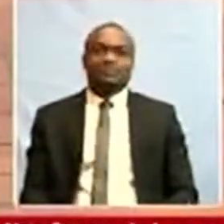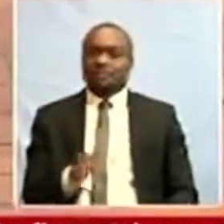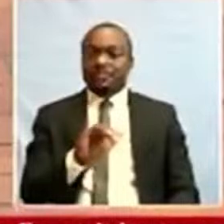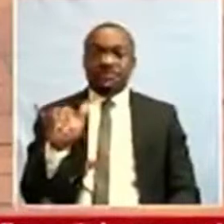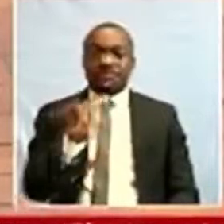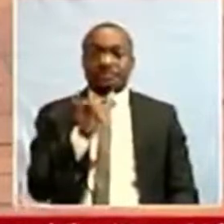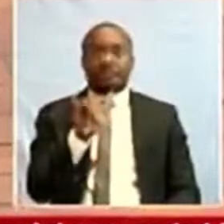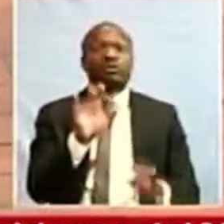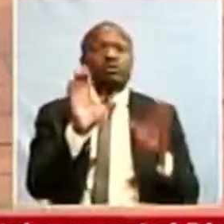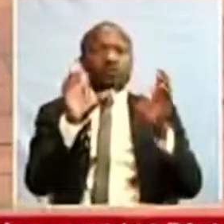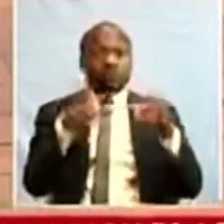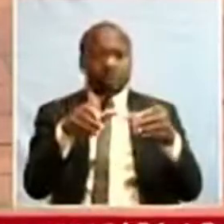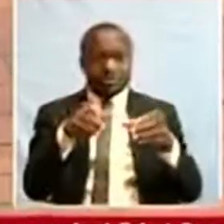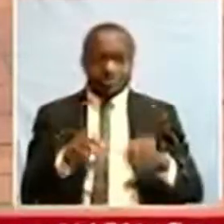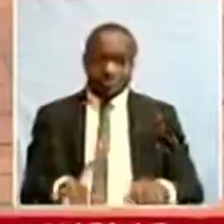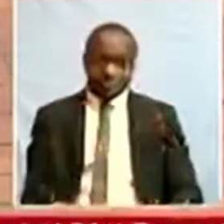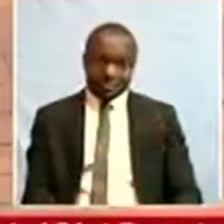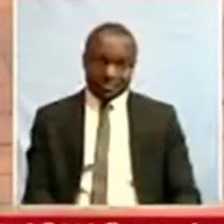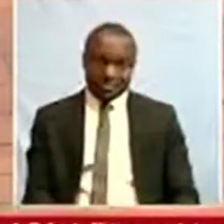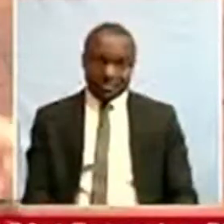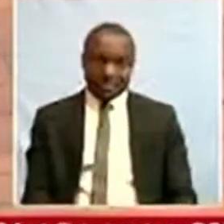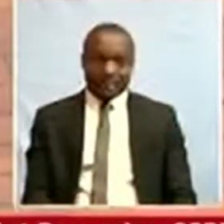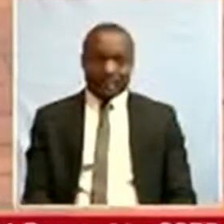standard of this committee.